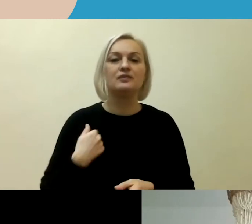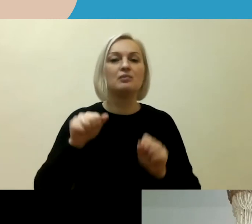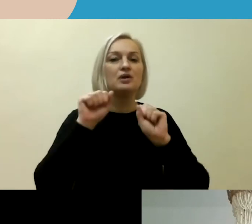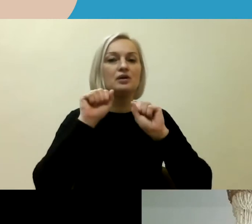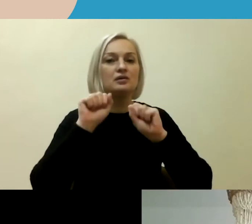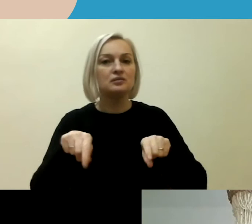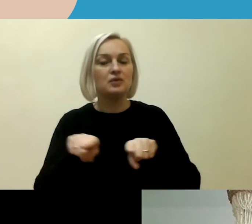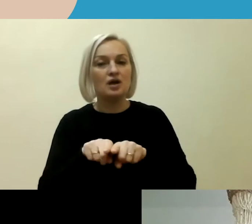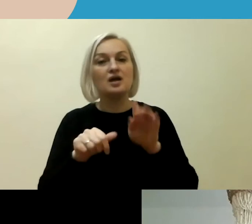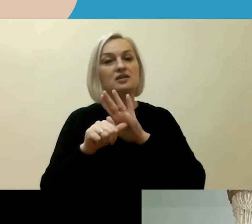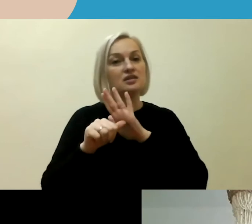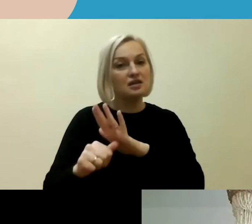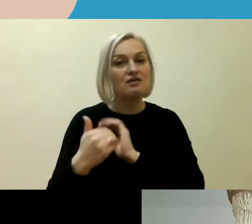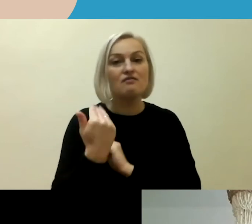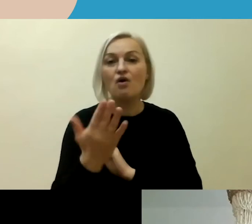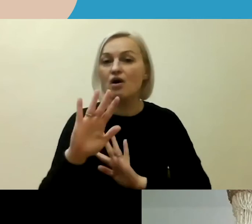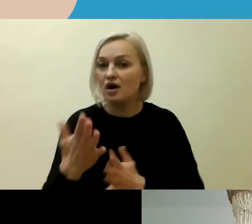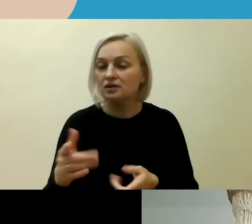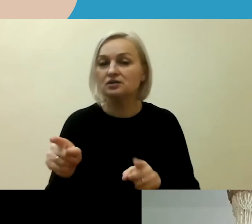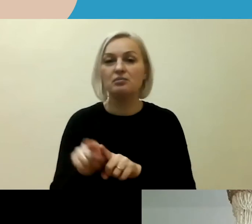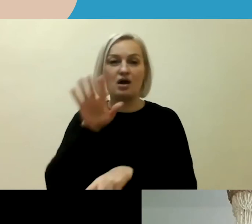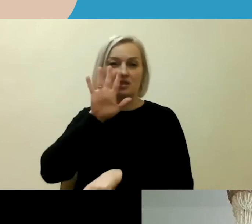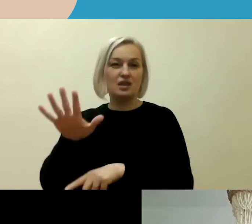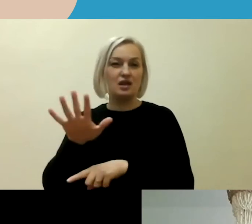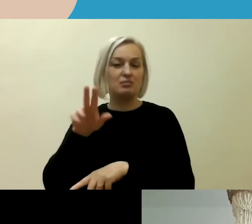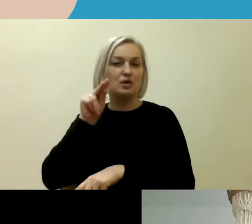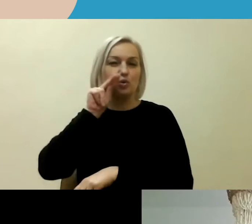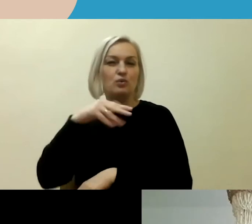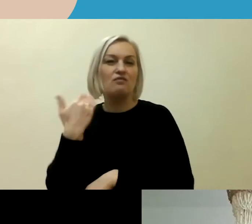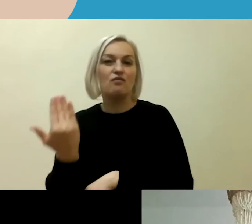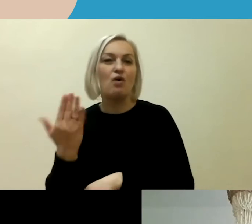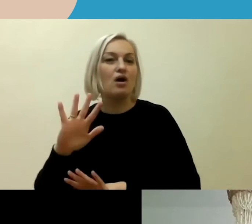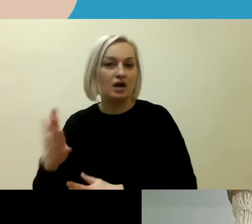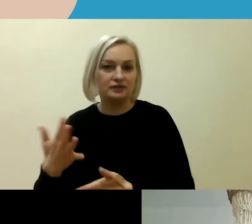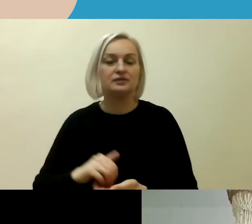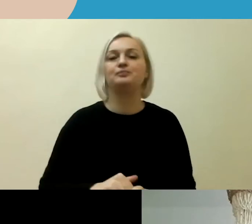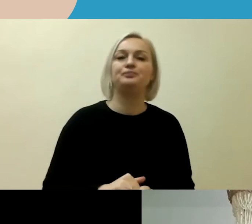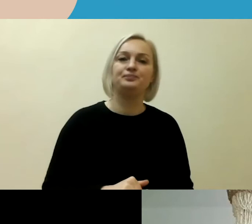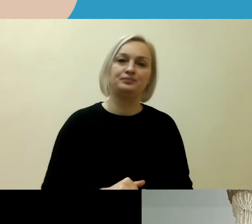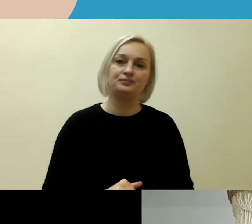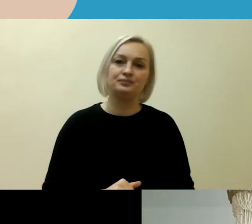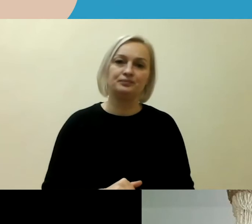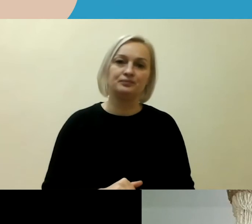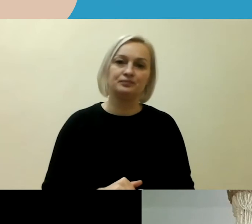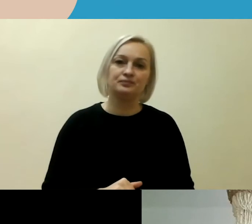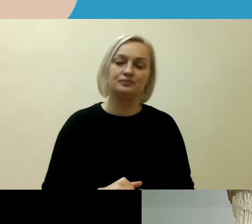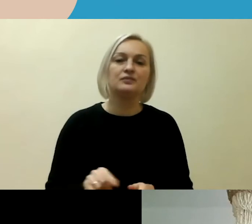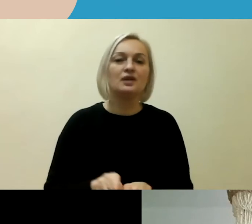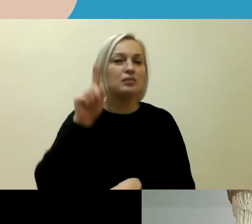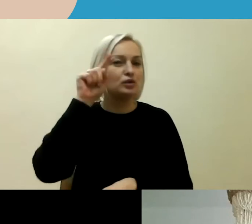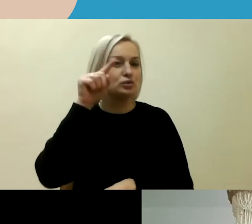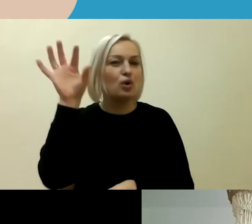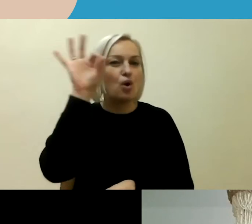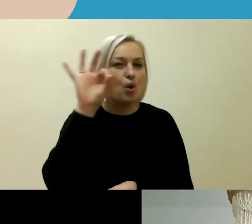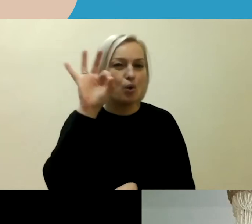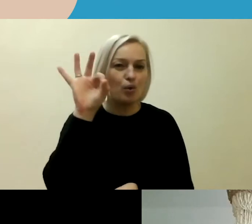intersectorial meetings. And we talked about the difference between discrimination and hate crimes.